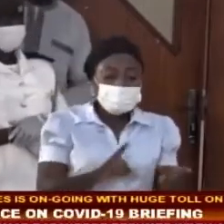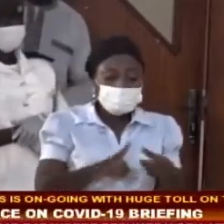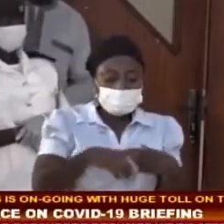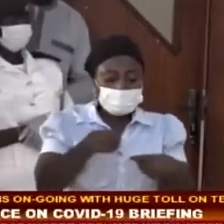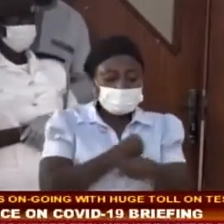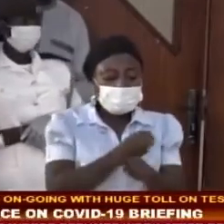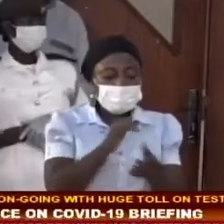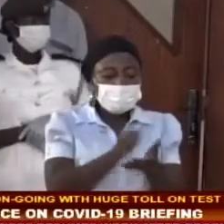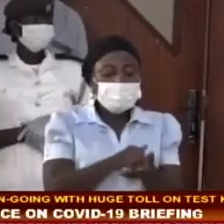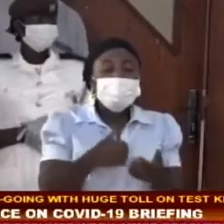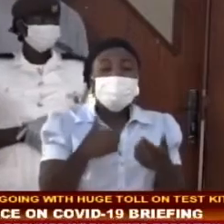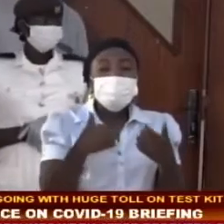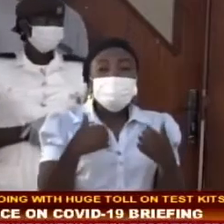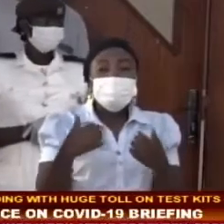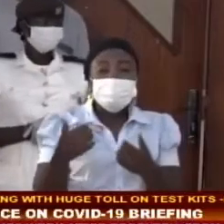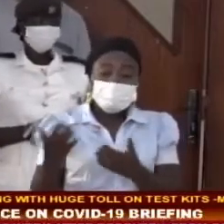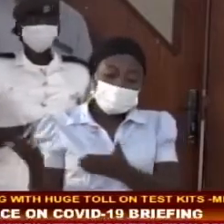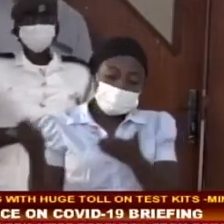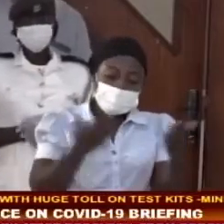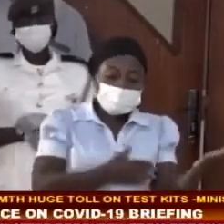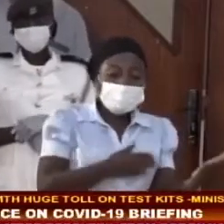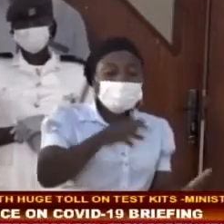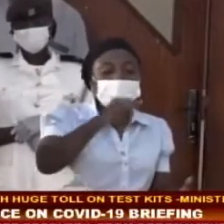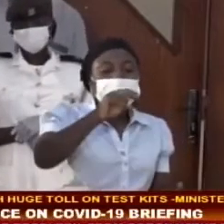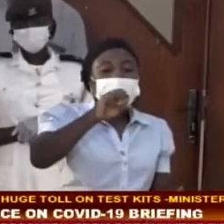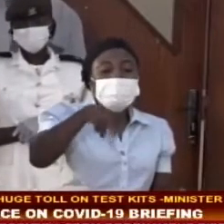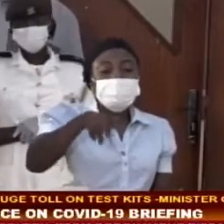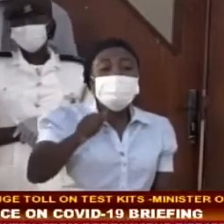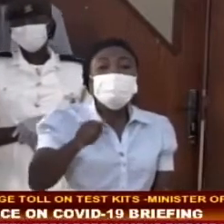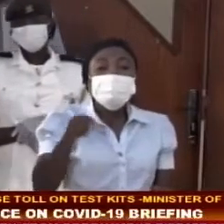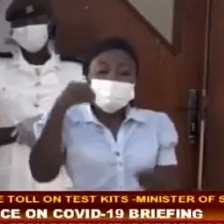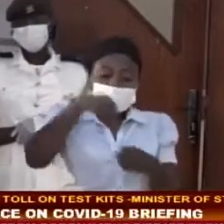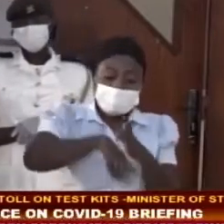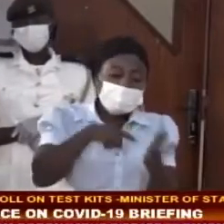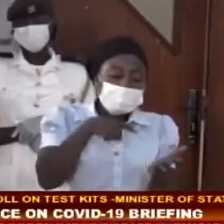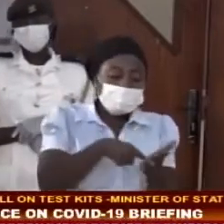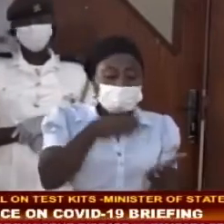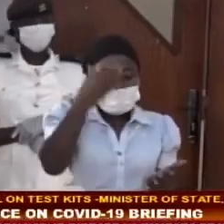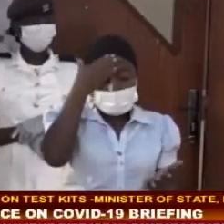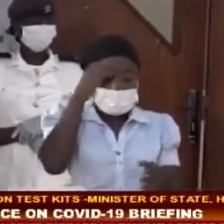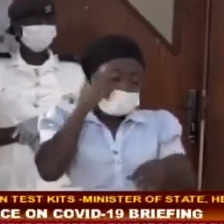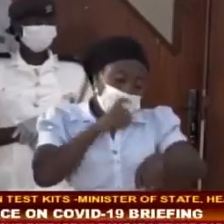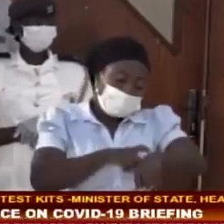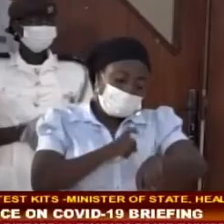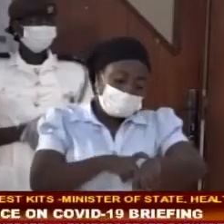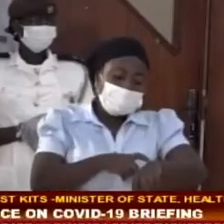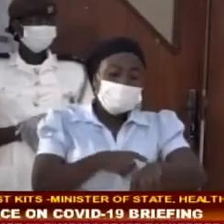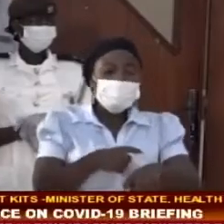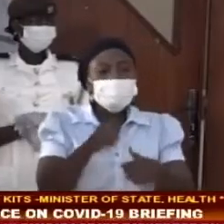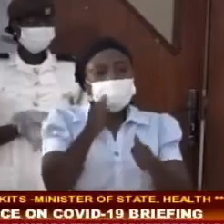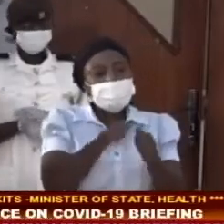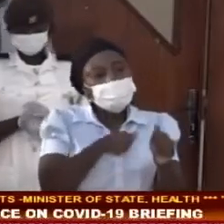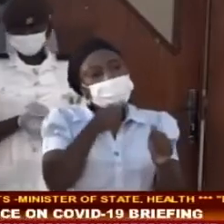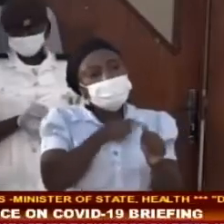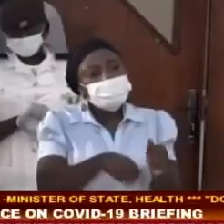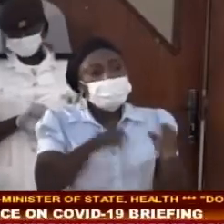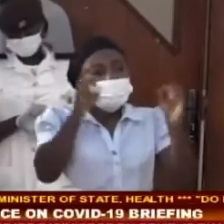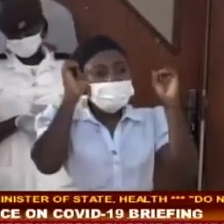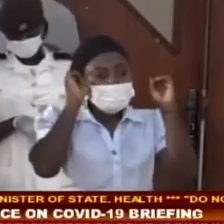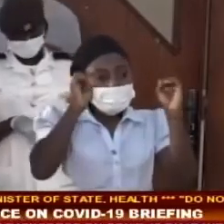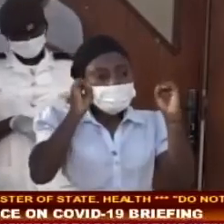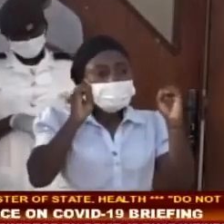making to bring NEPA officials into this, to know the time for each location so that these students